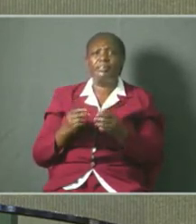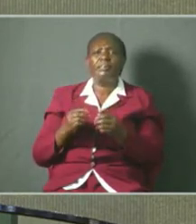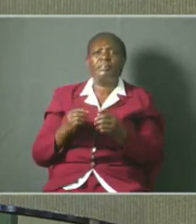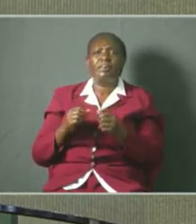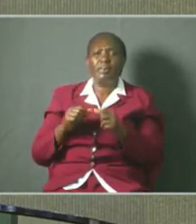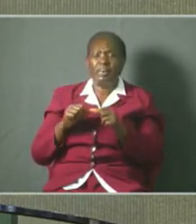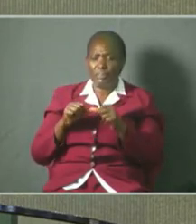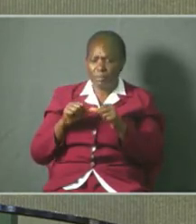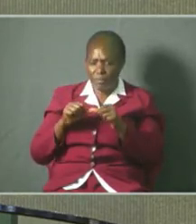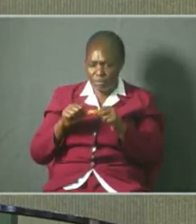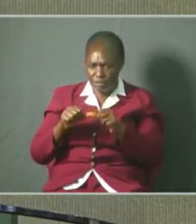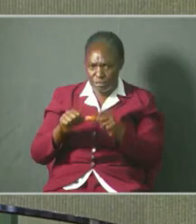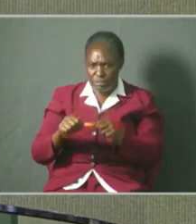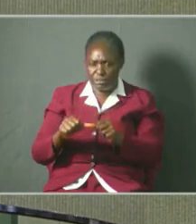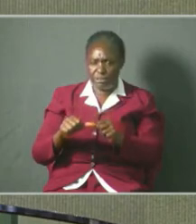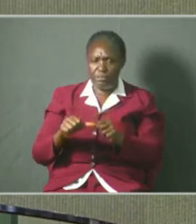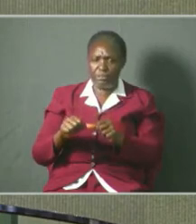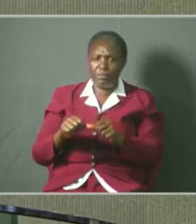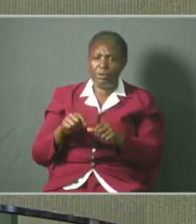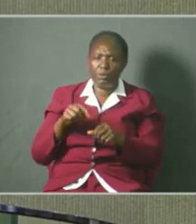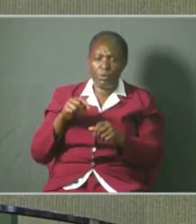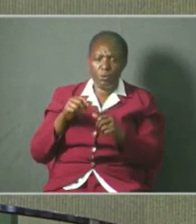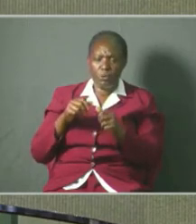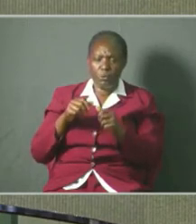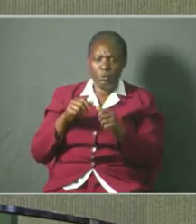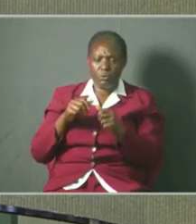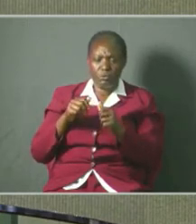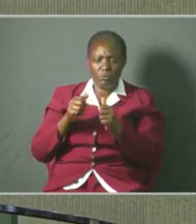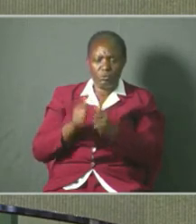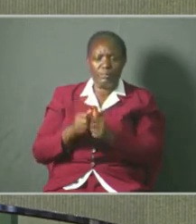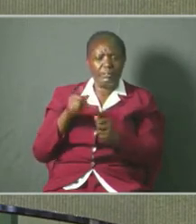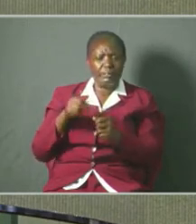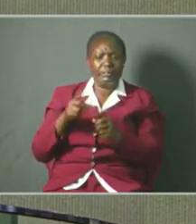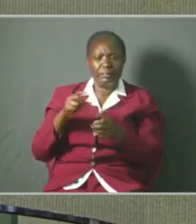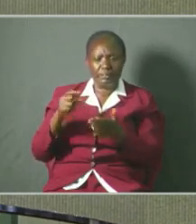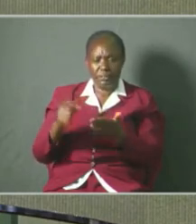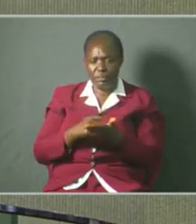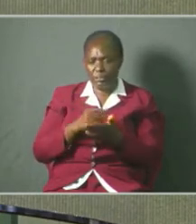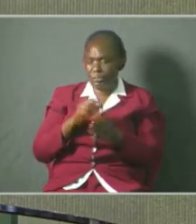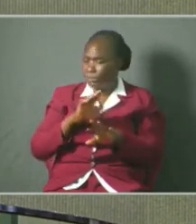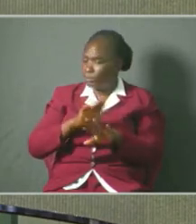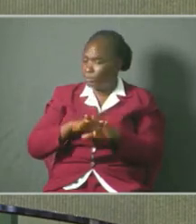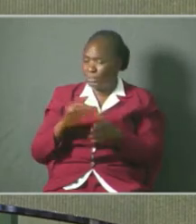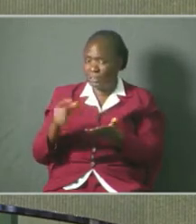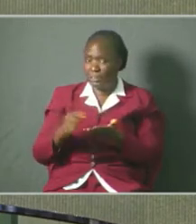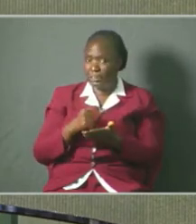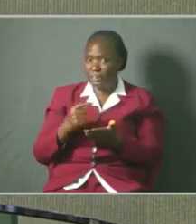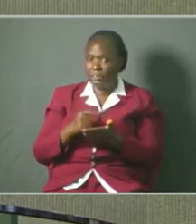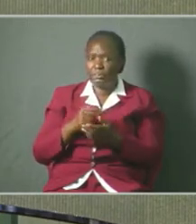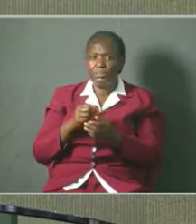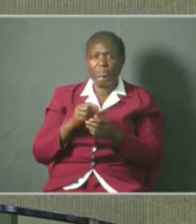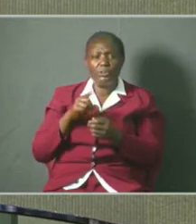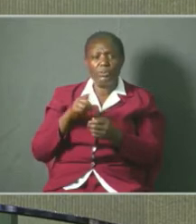this good news about the kingdom, you should be comforted that the end shall come.